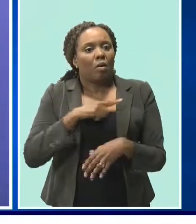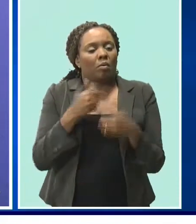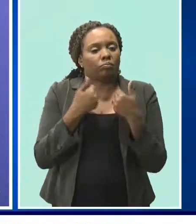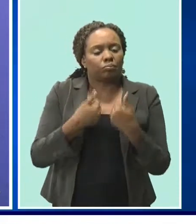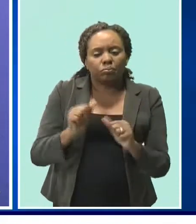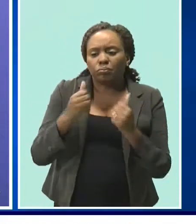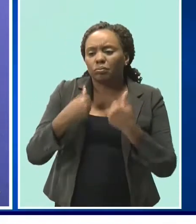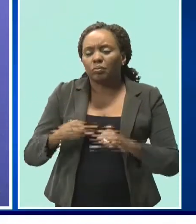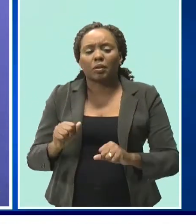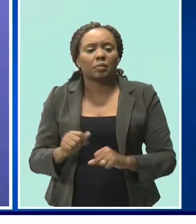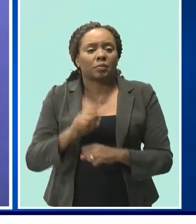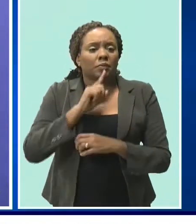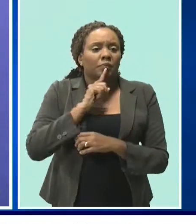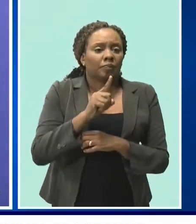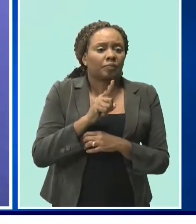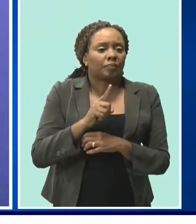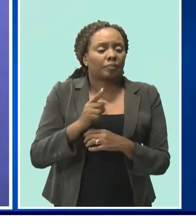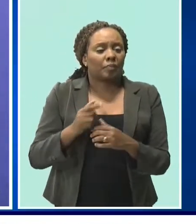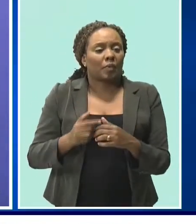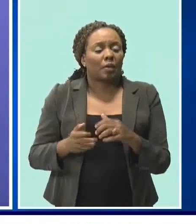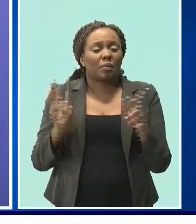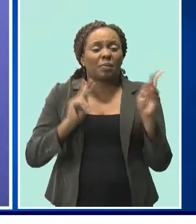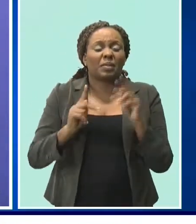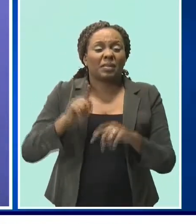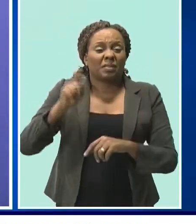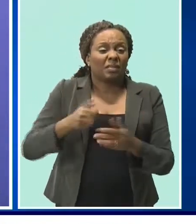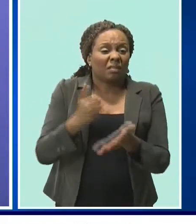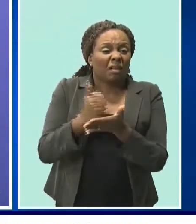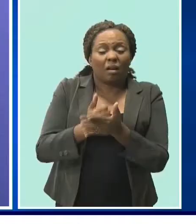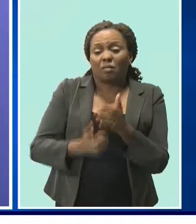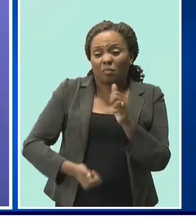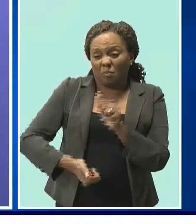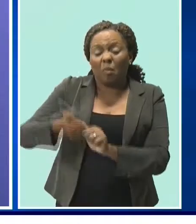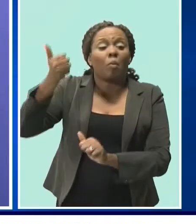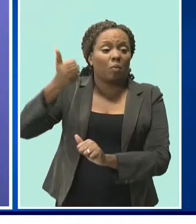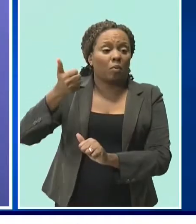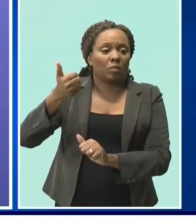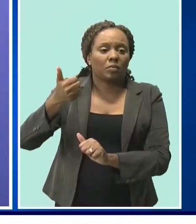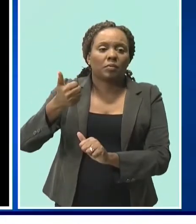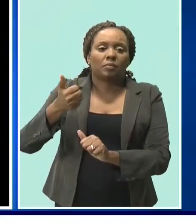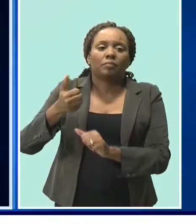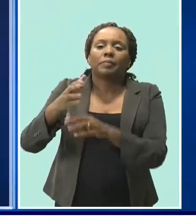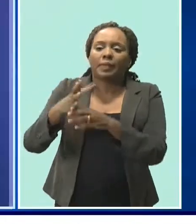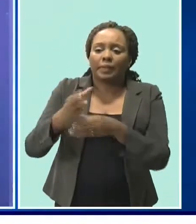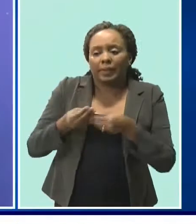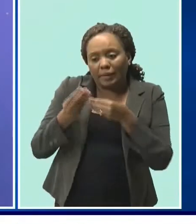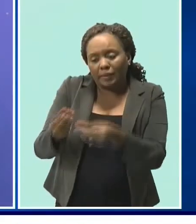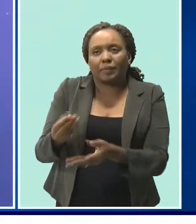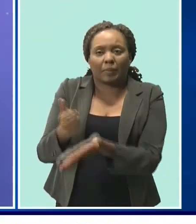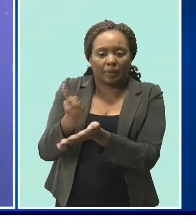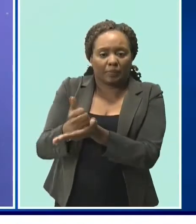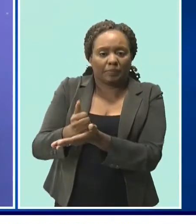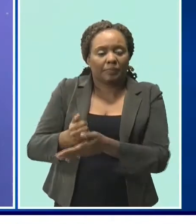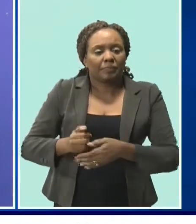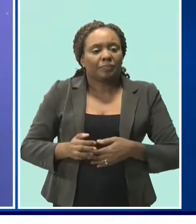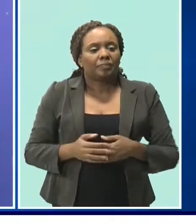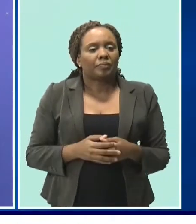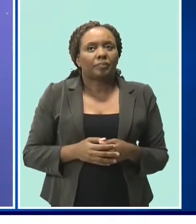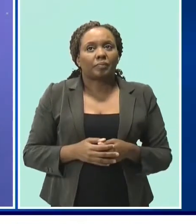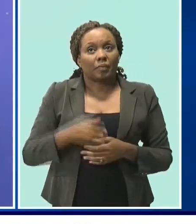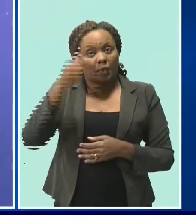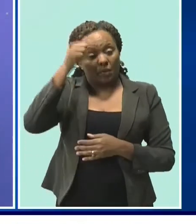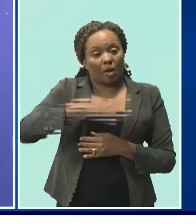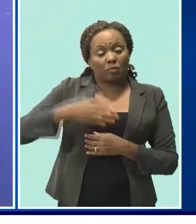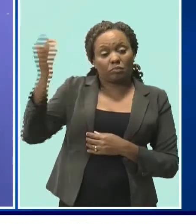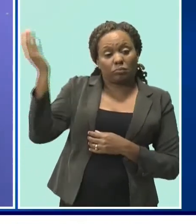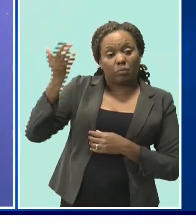our power to ensure that the most needy, the most vulnerable among those get. Mr. Lane was speaking during a